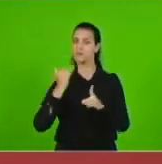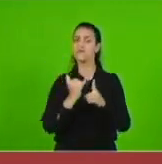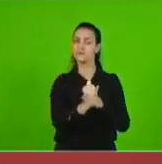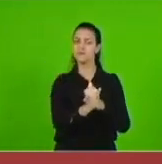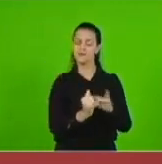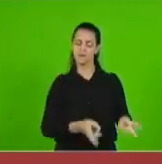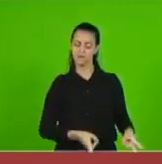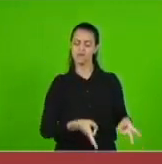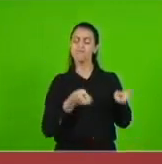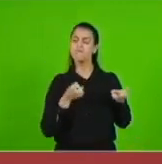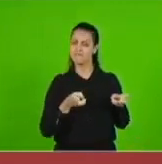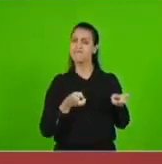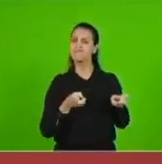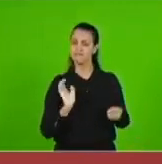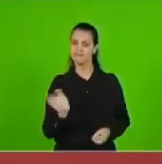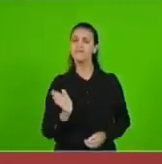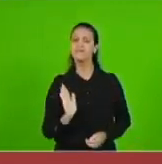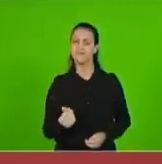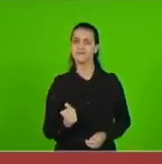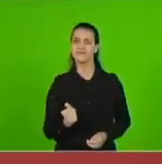The prophetic sign is before us.